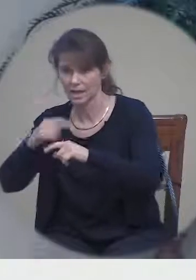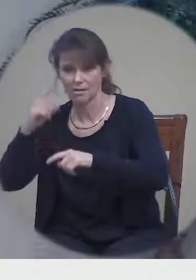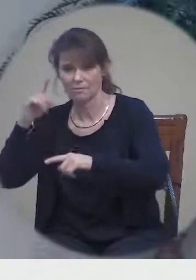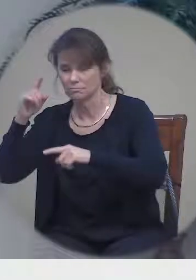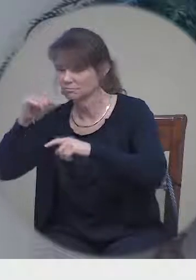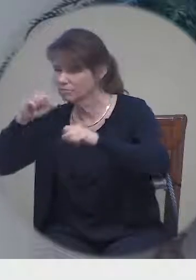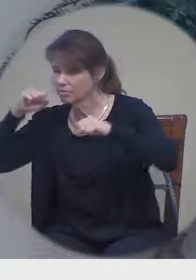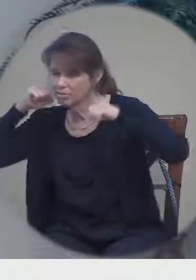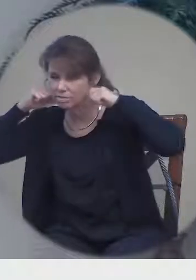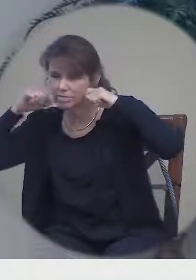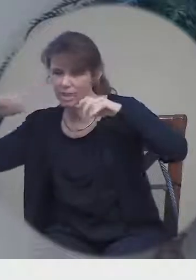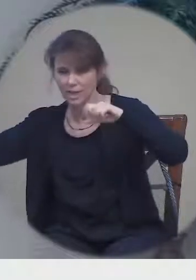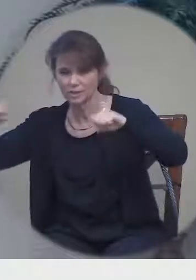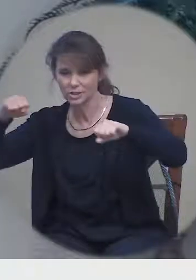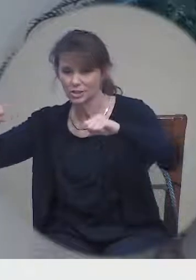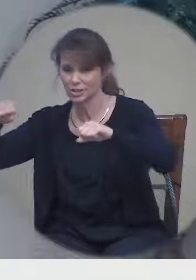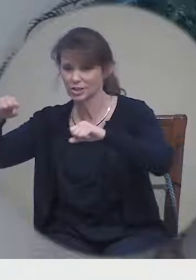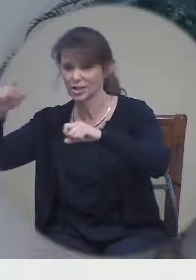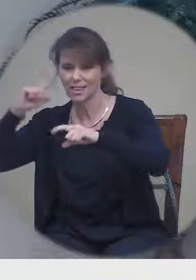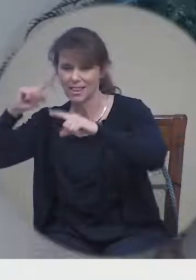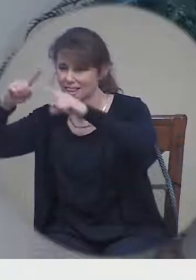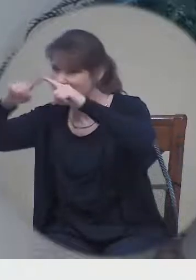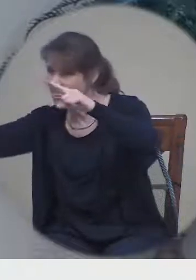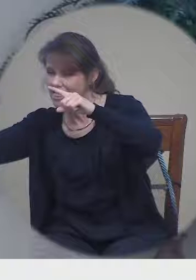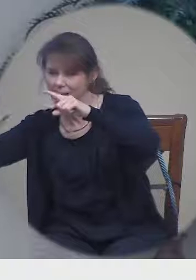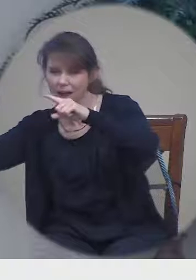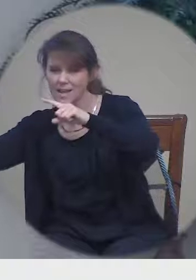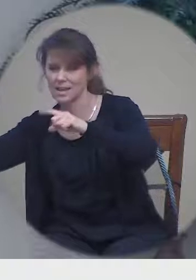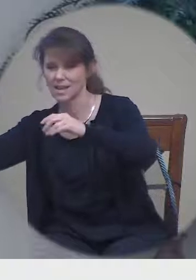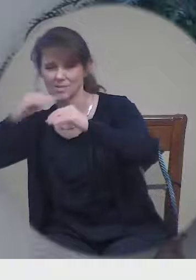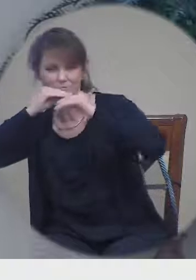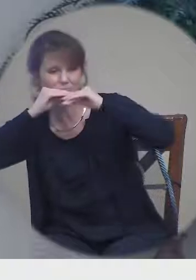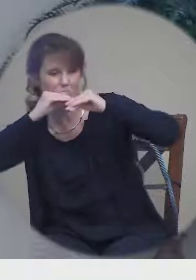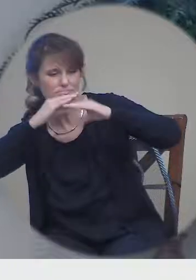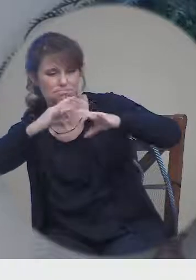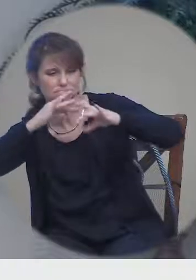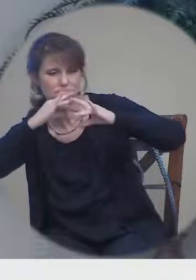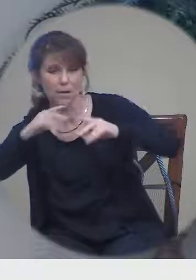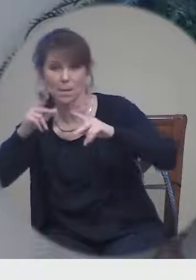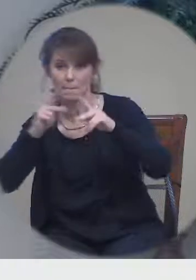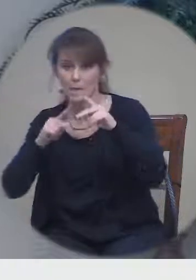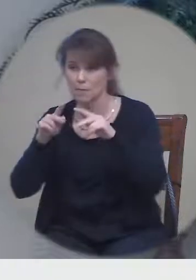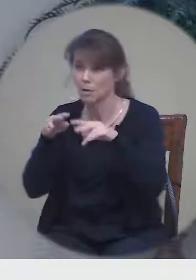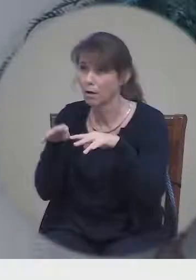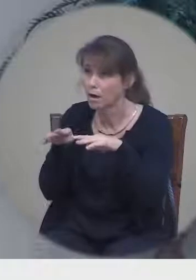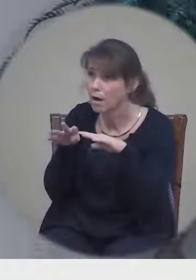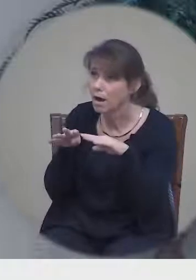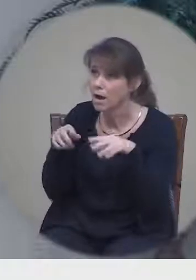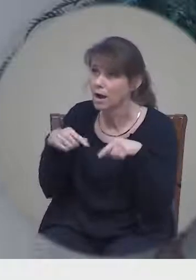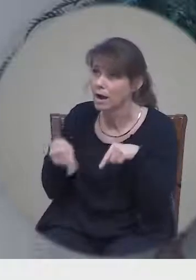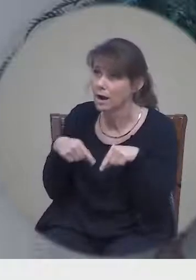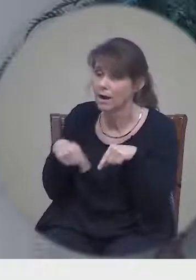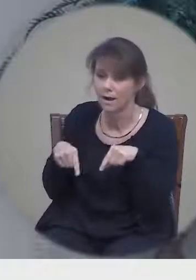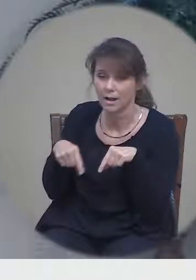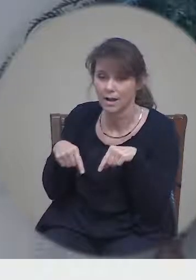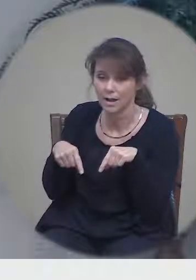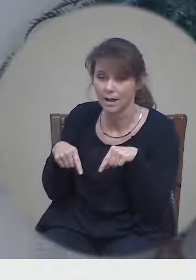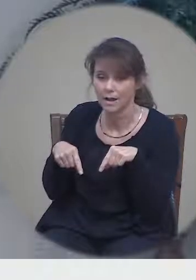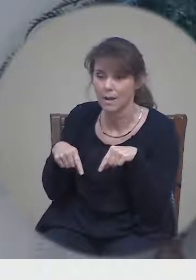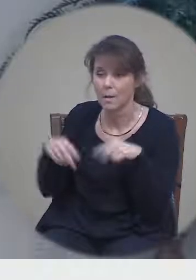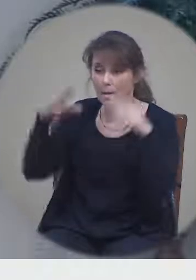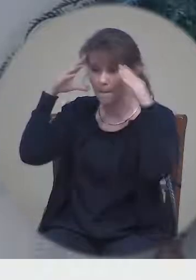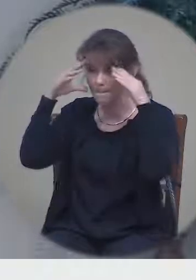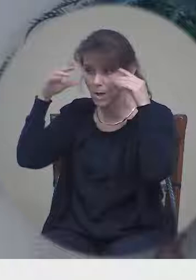a loud trumpet blast. All the people of the camp tremble. Moses goes up to the